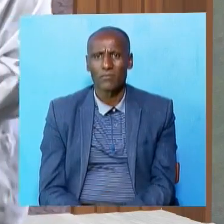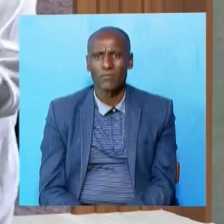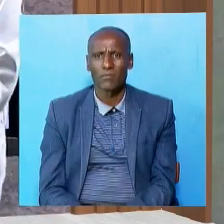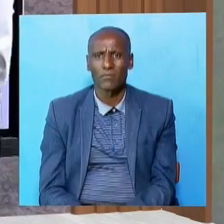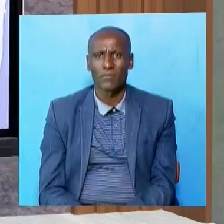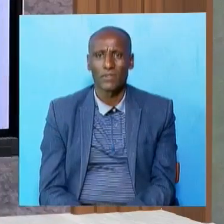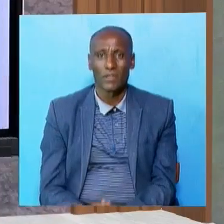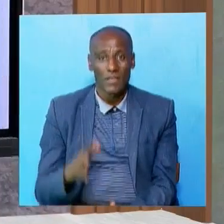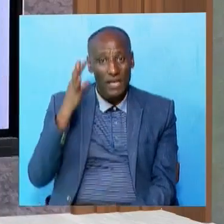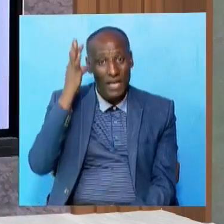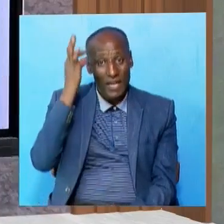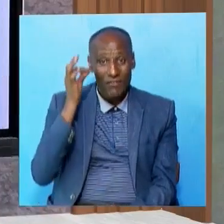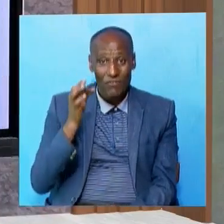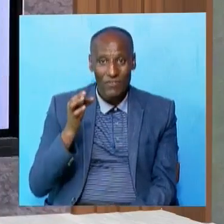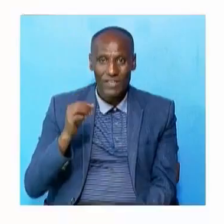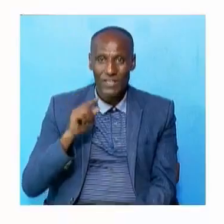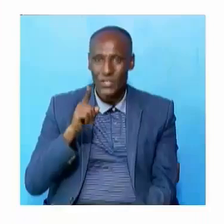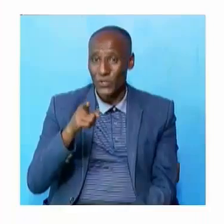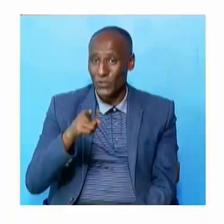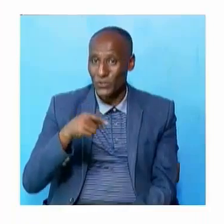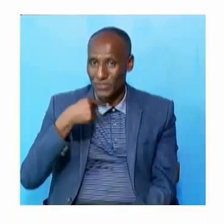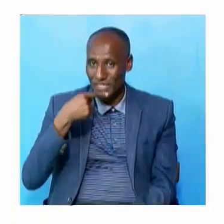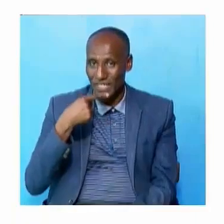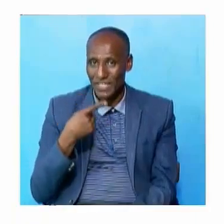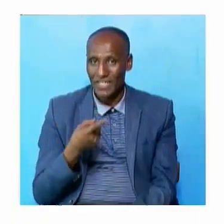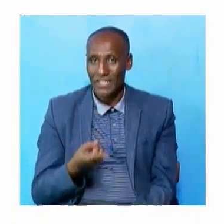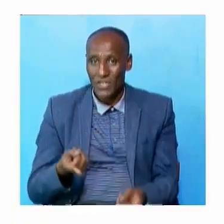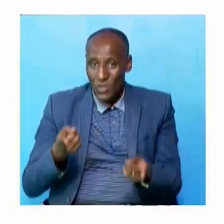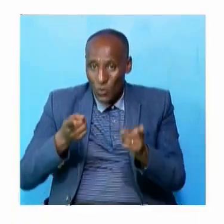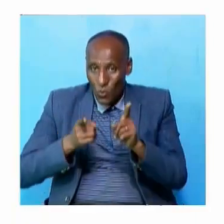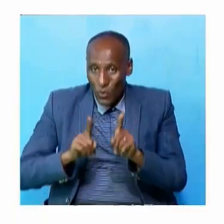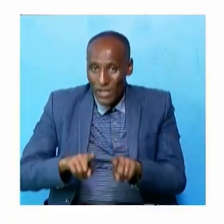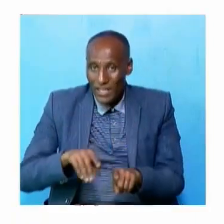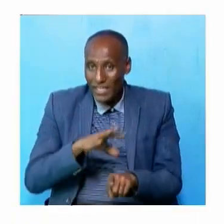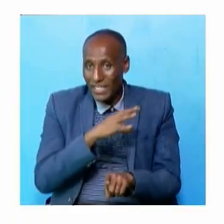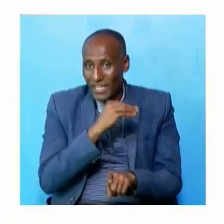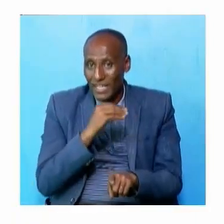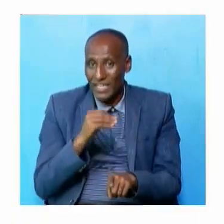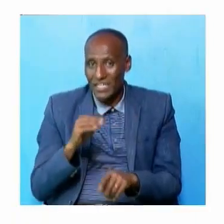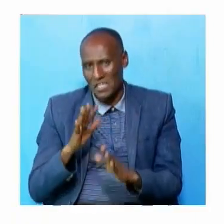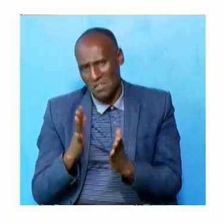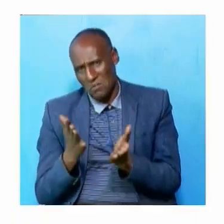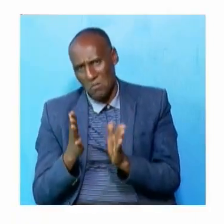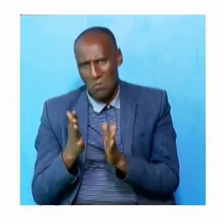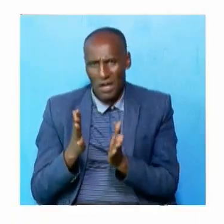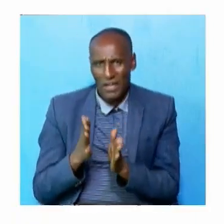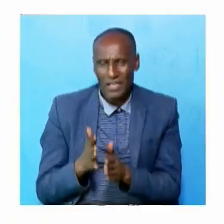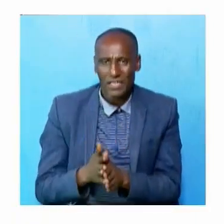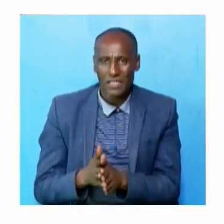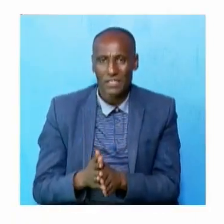If you say the words when and while, you are right.